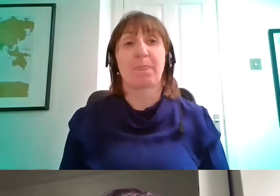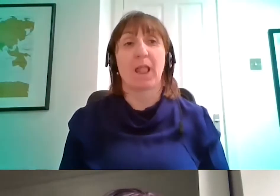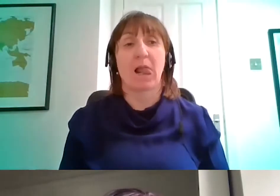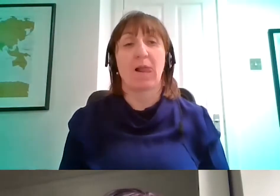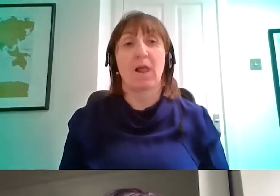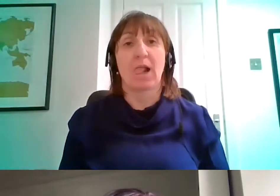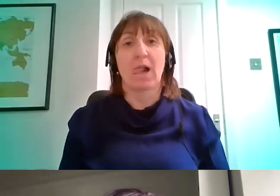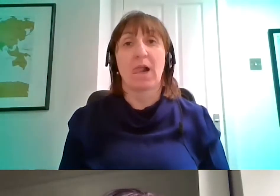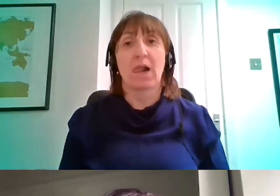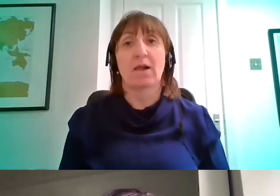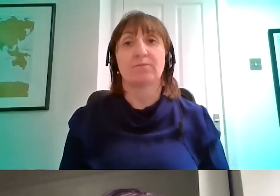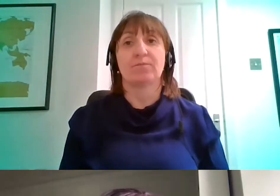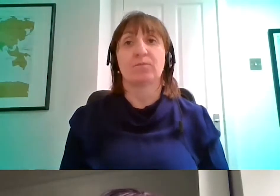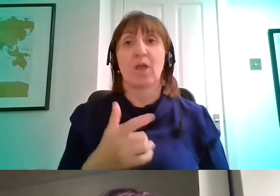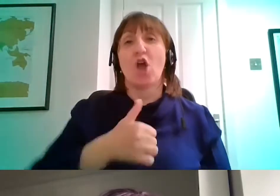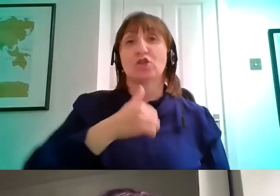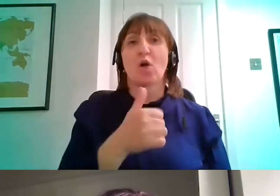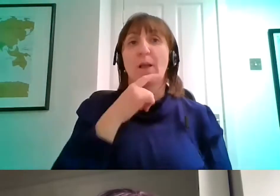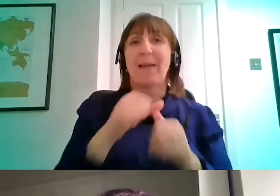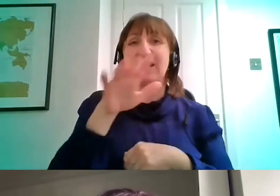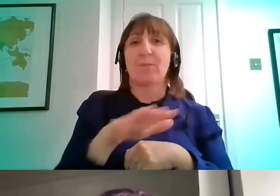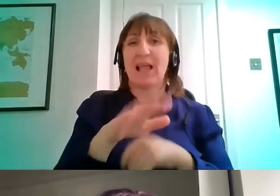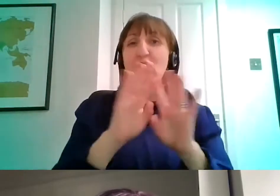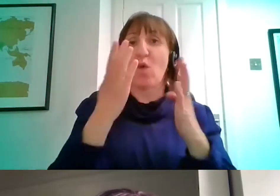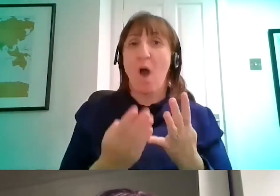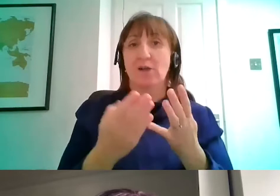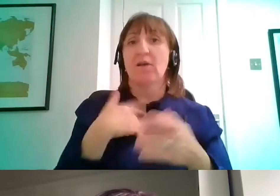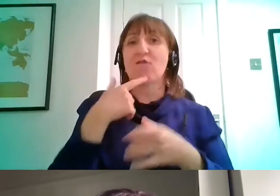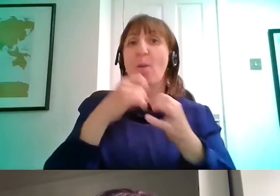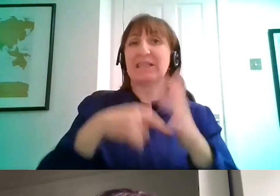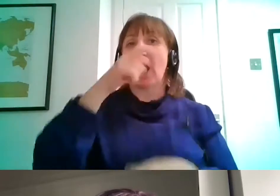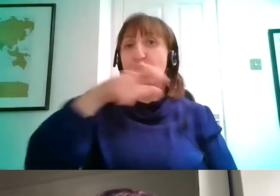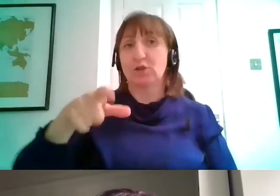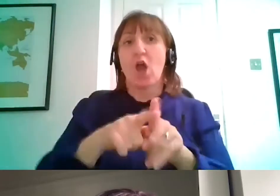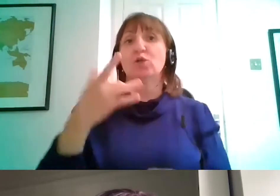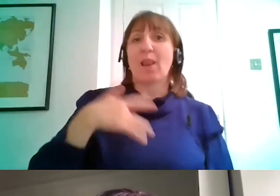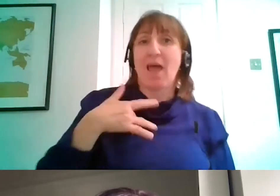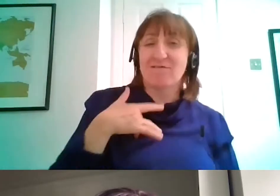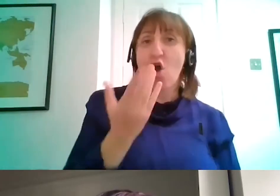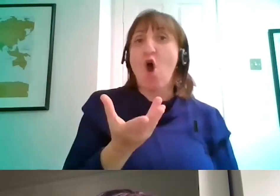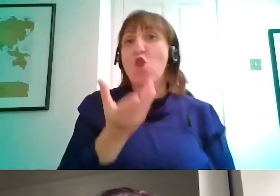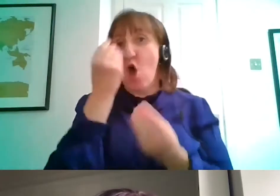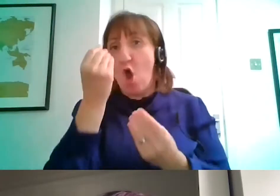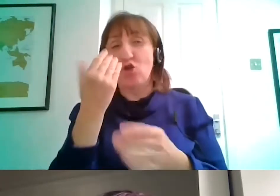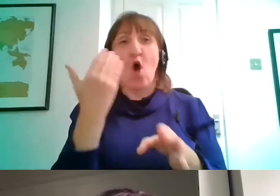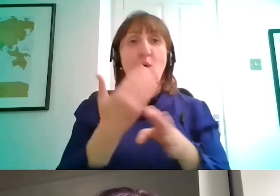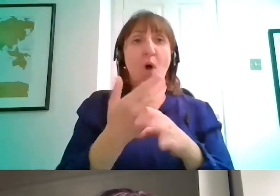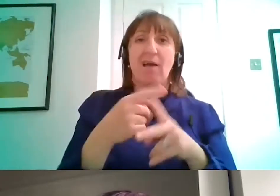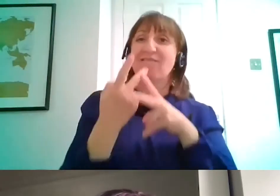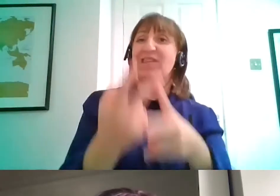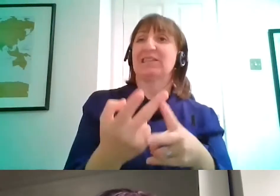How can we make Scotland the best place in the world for BSL users to live, learn, work and visit?